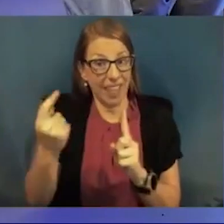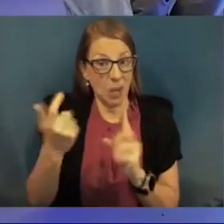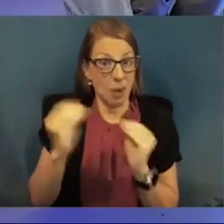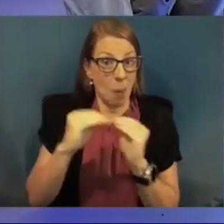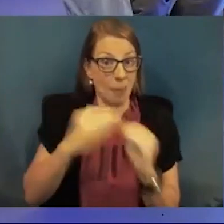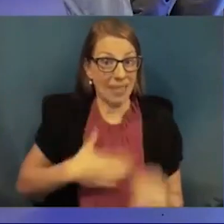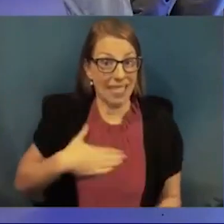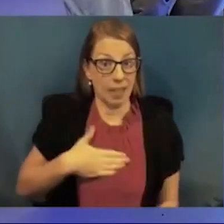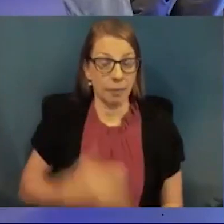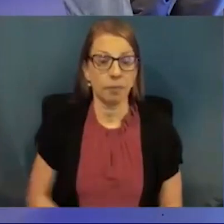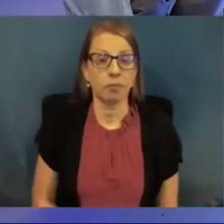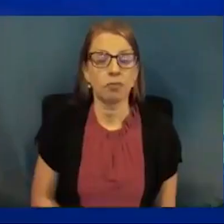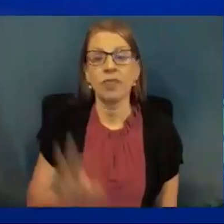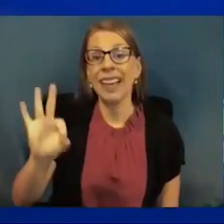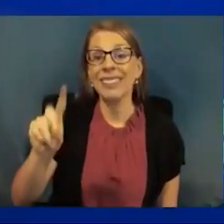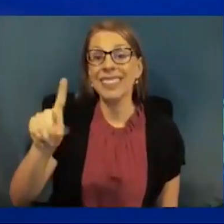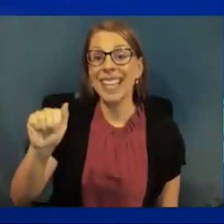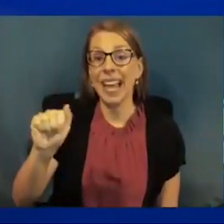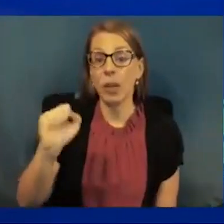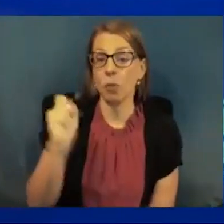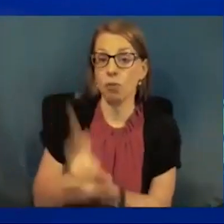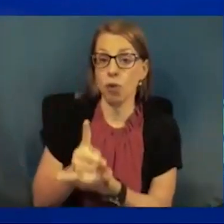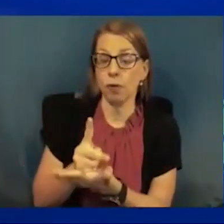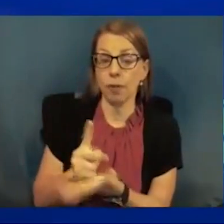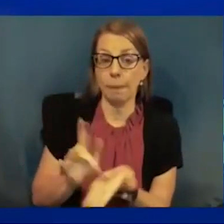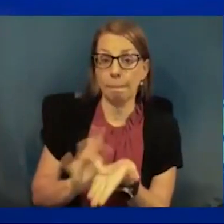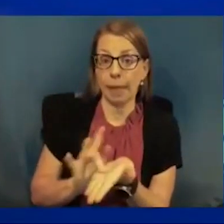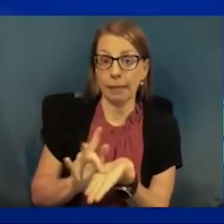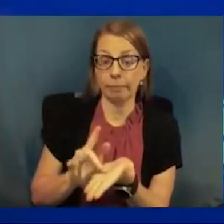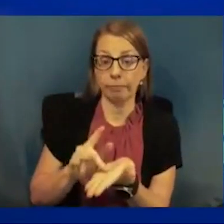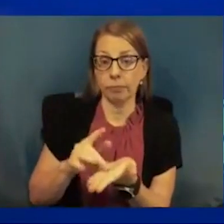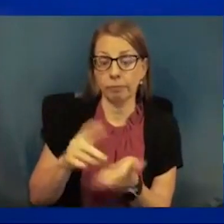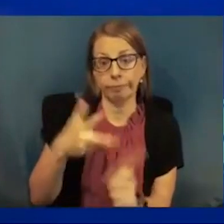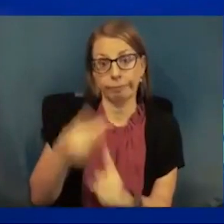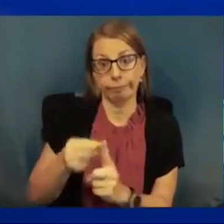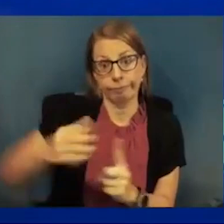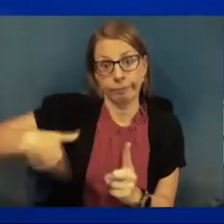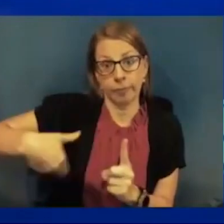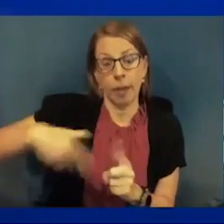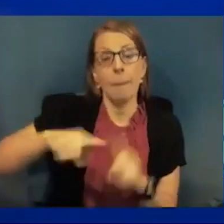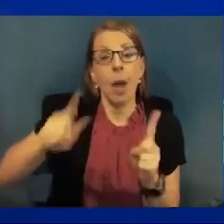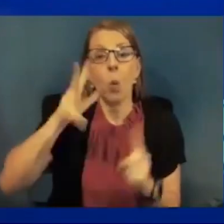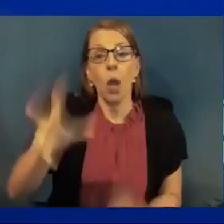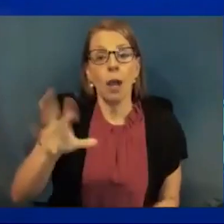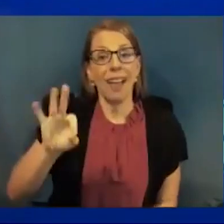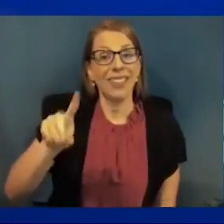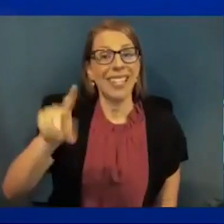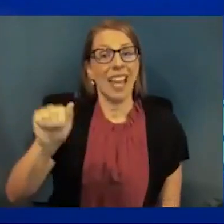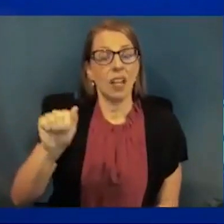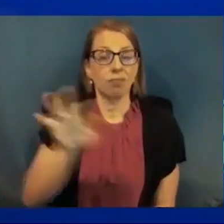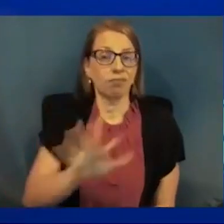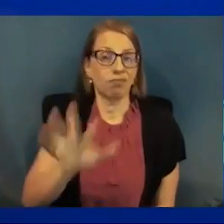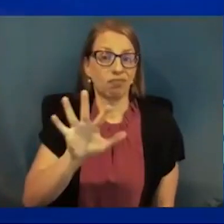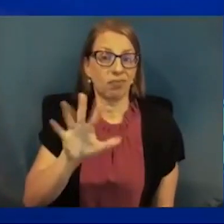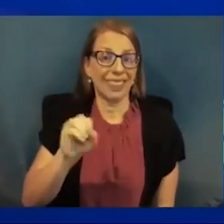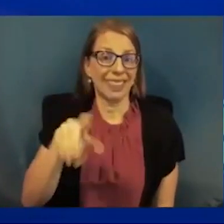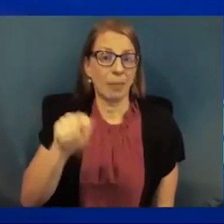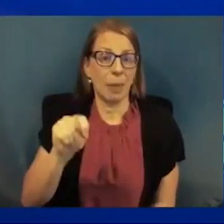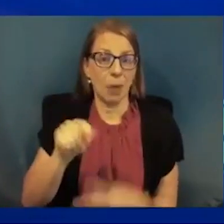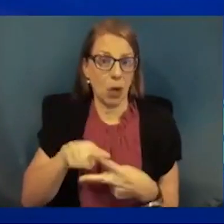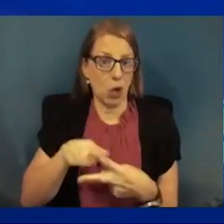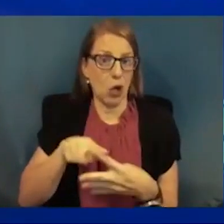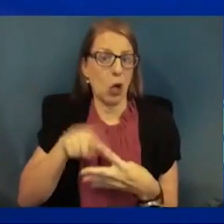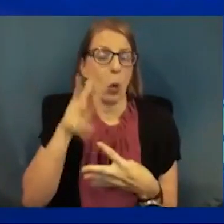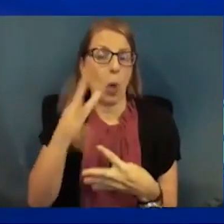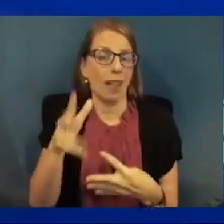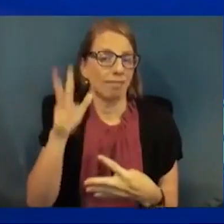an FDA-approved drug and but it will be FDA-approved, we think, now right around the 1st of September. I mean, with all the